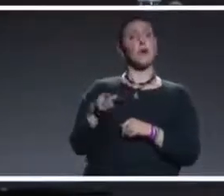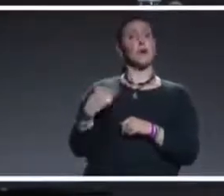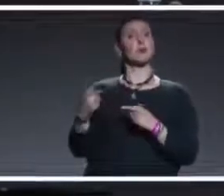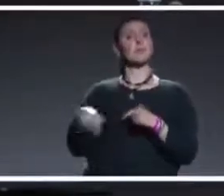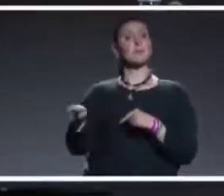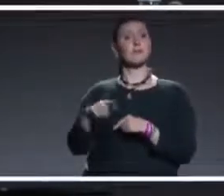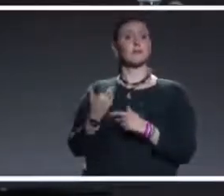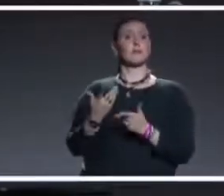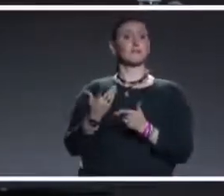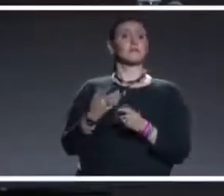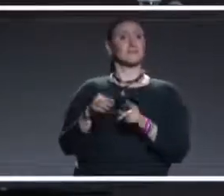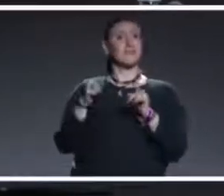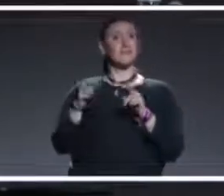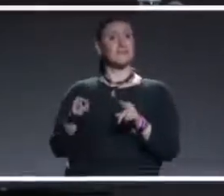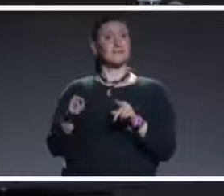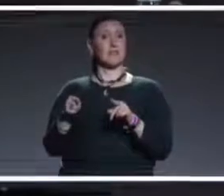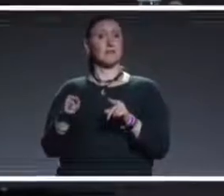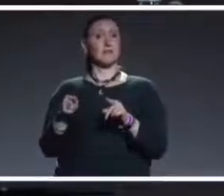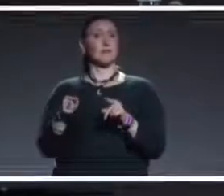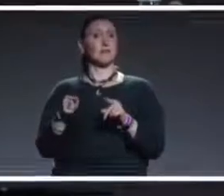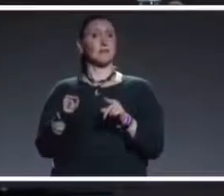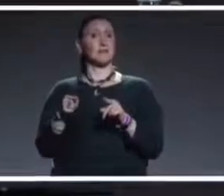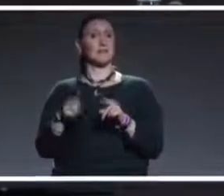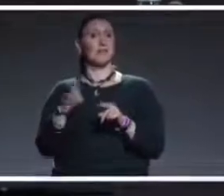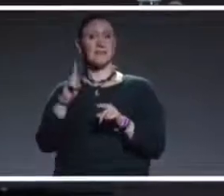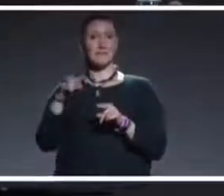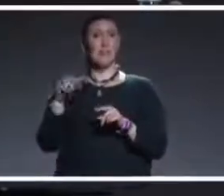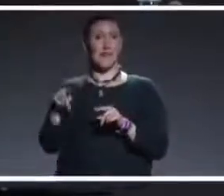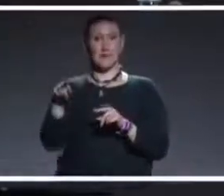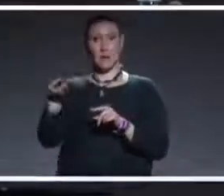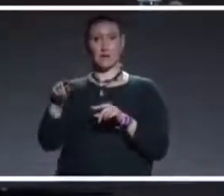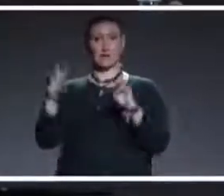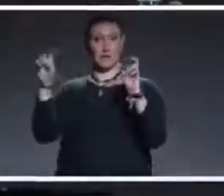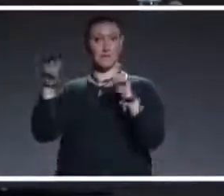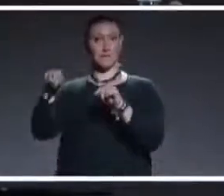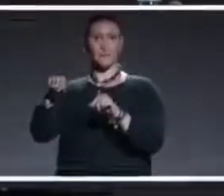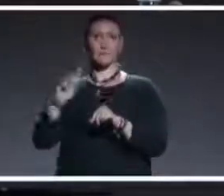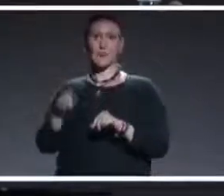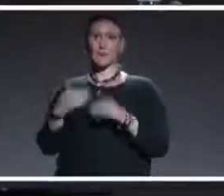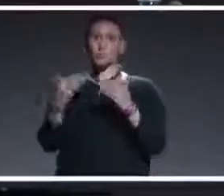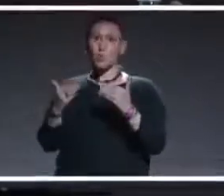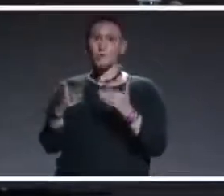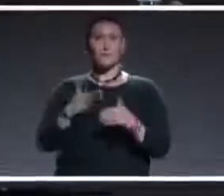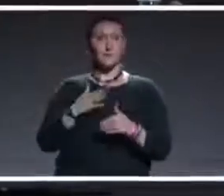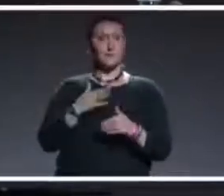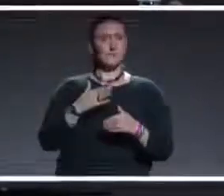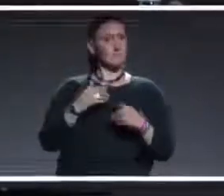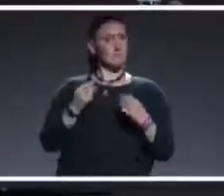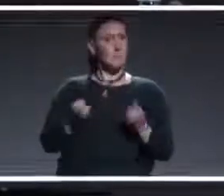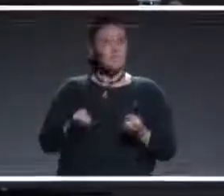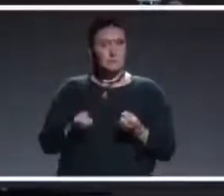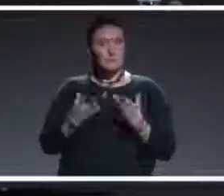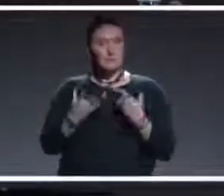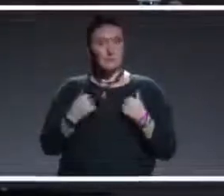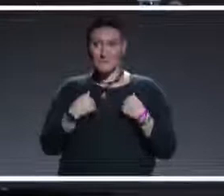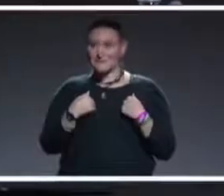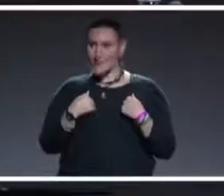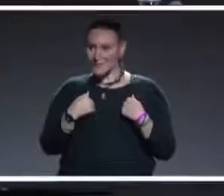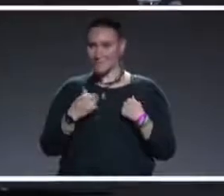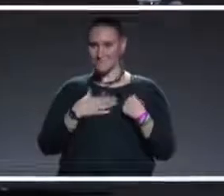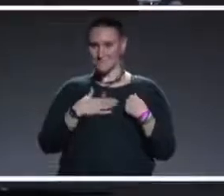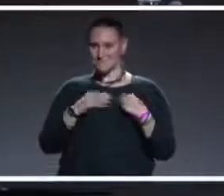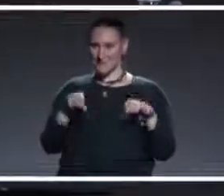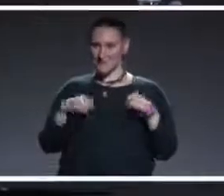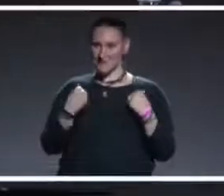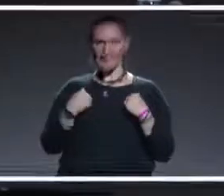DP, like, he came into my life, he's so sweet and was the perfect